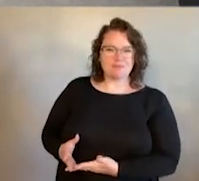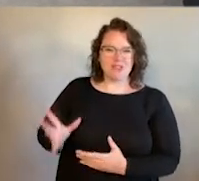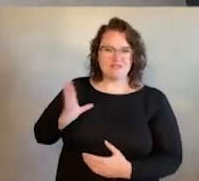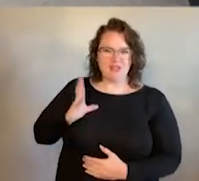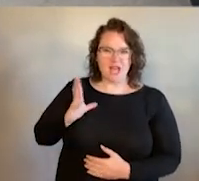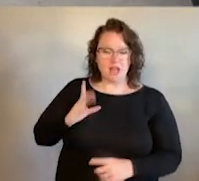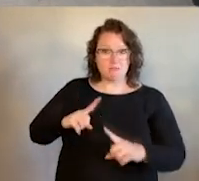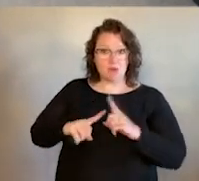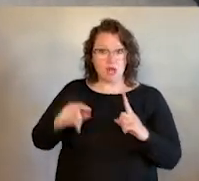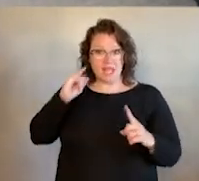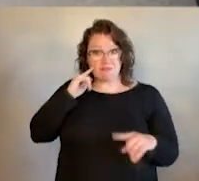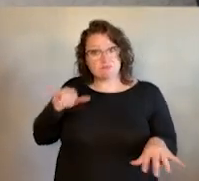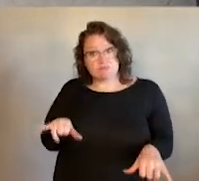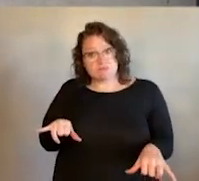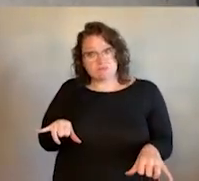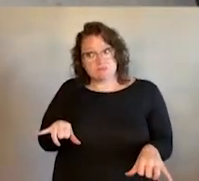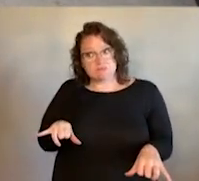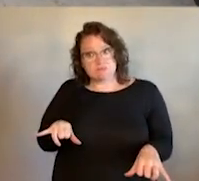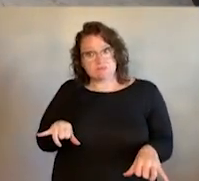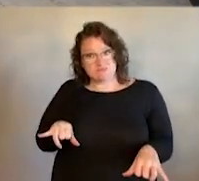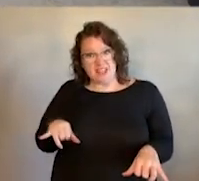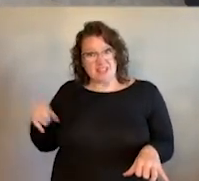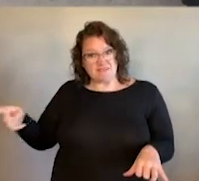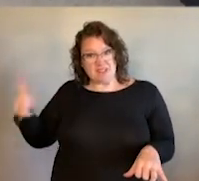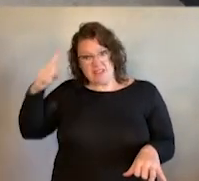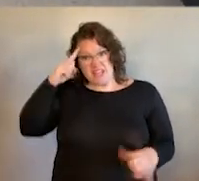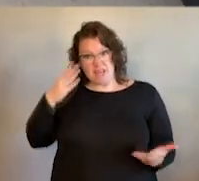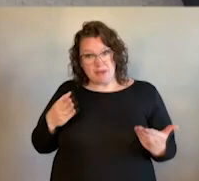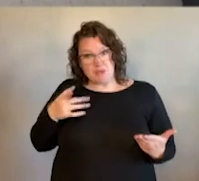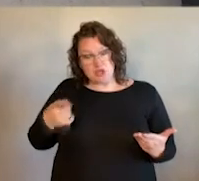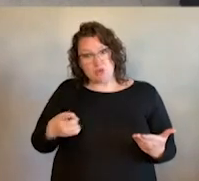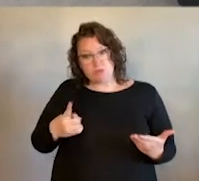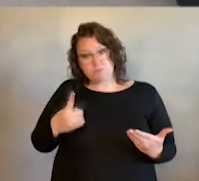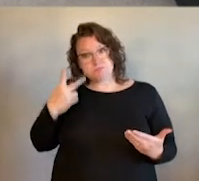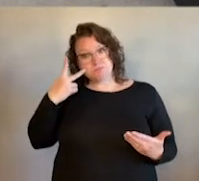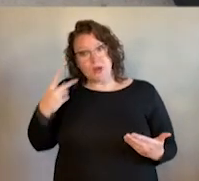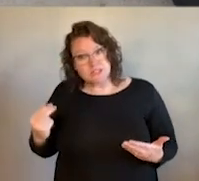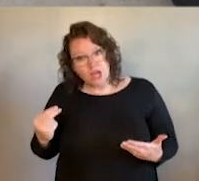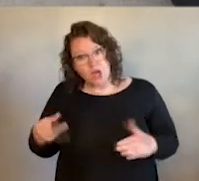you're fine. But if you didn't, it'll go off and you have to reset it.